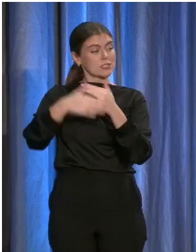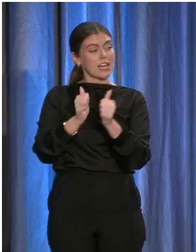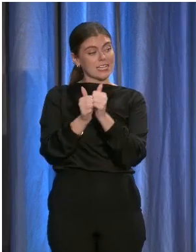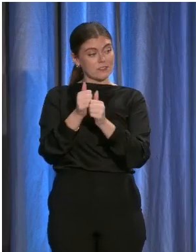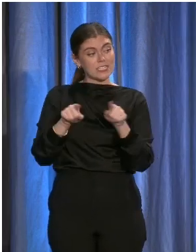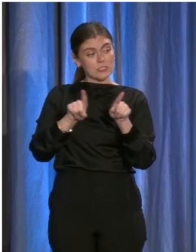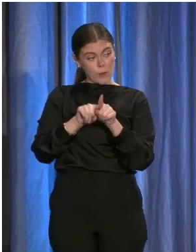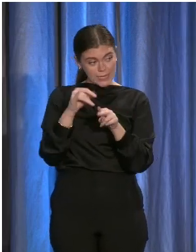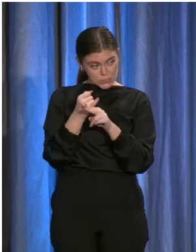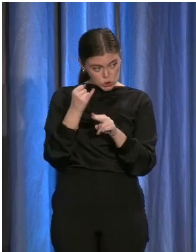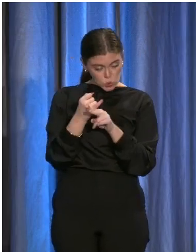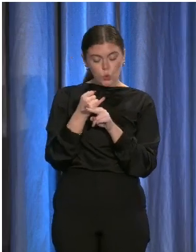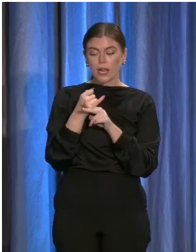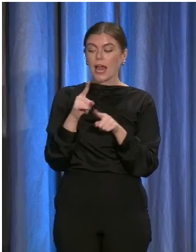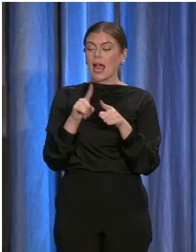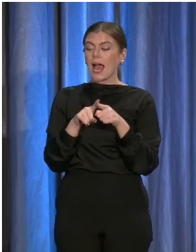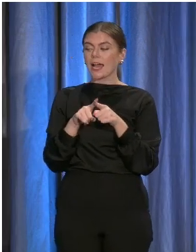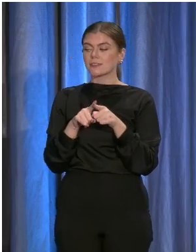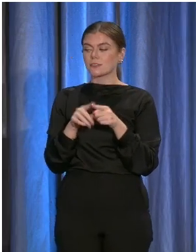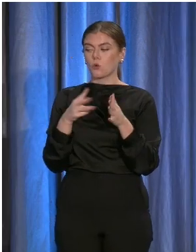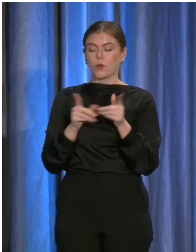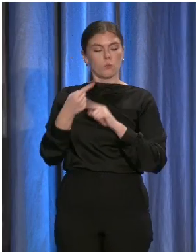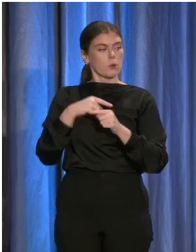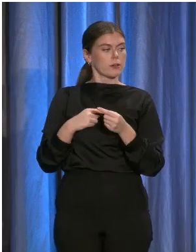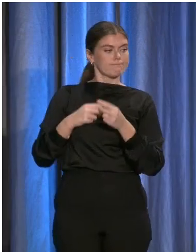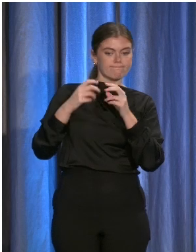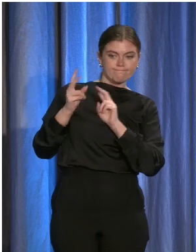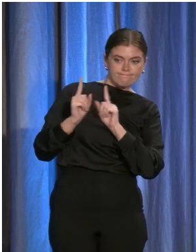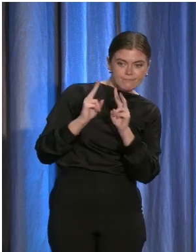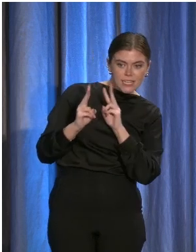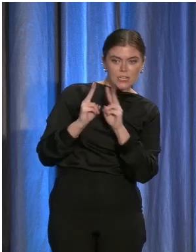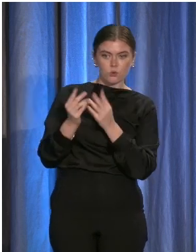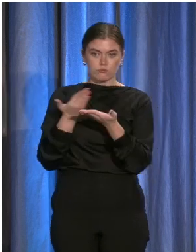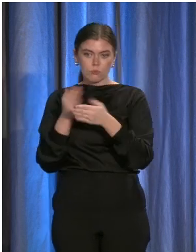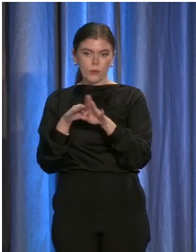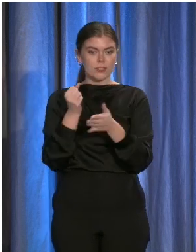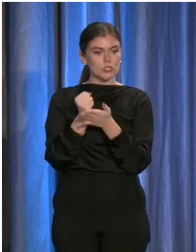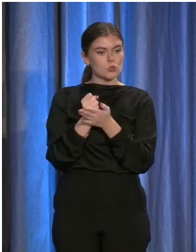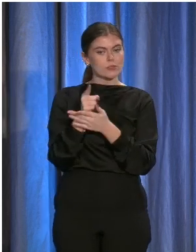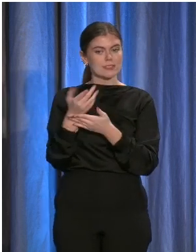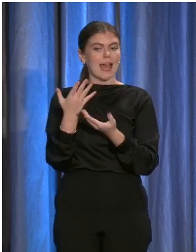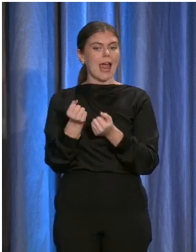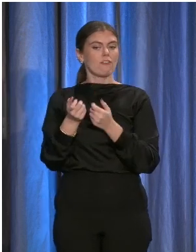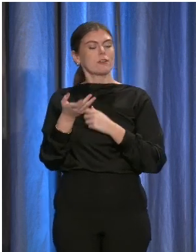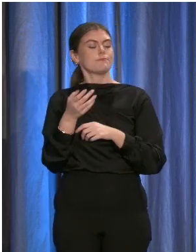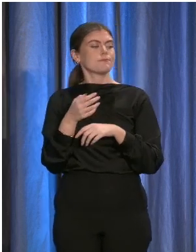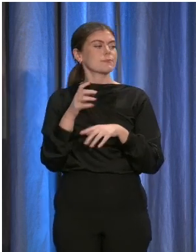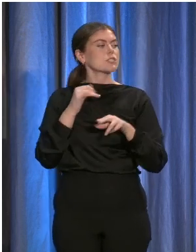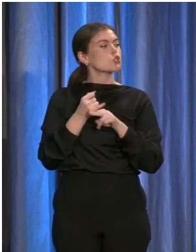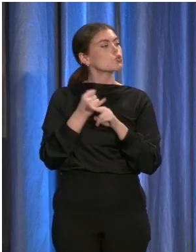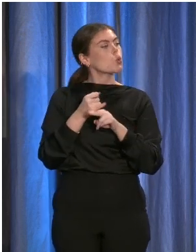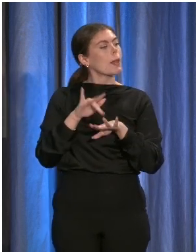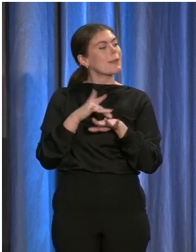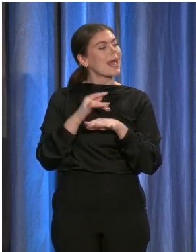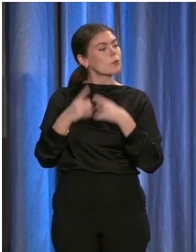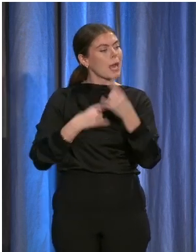data collection, the school show was coming up and they were participating in that. They are using digital technology to